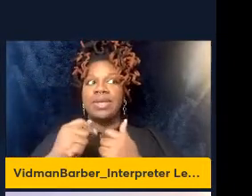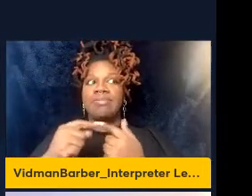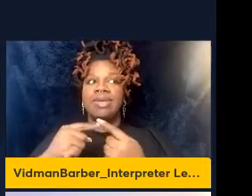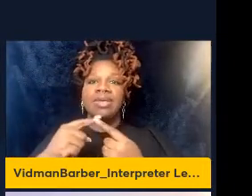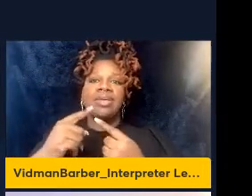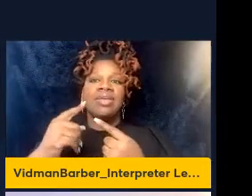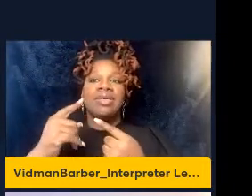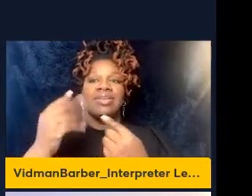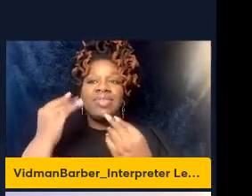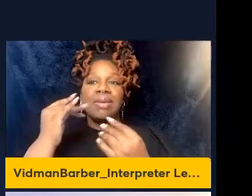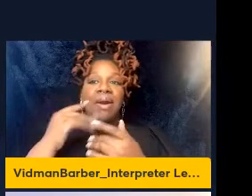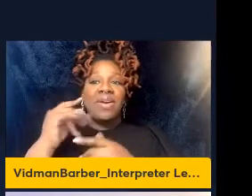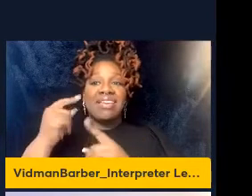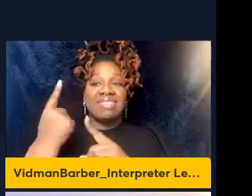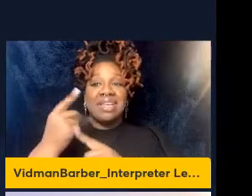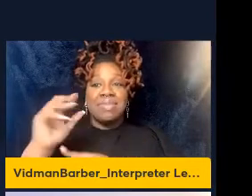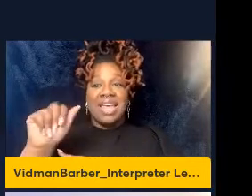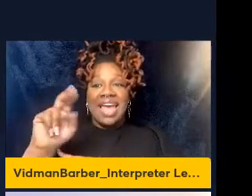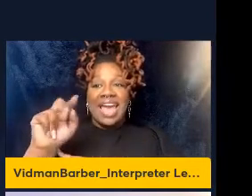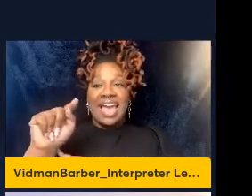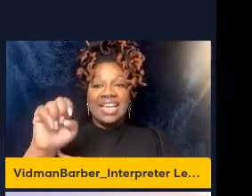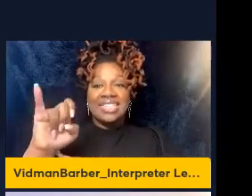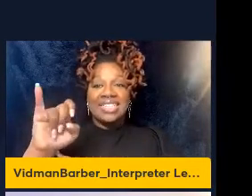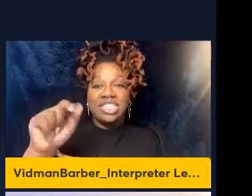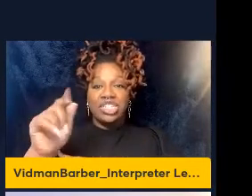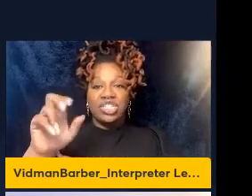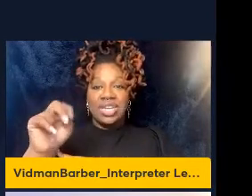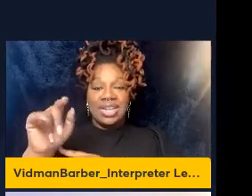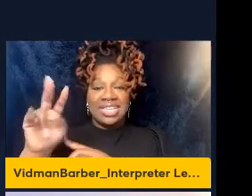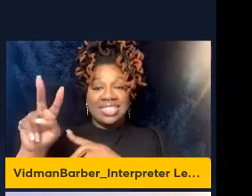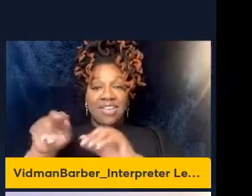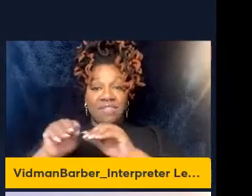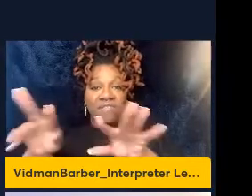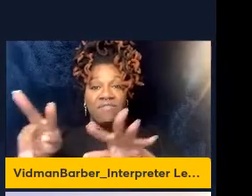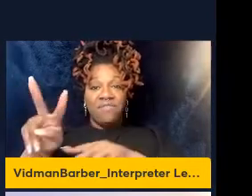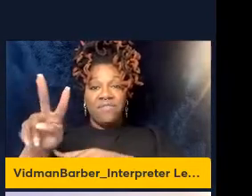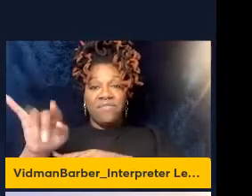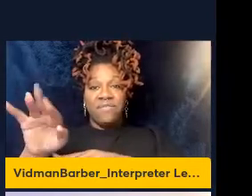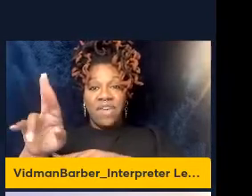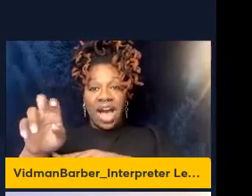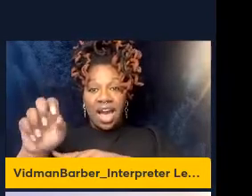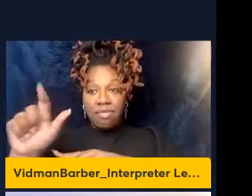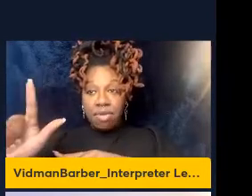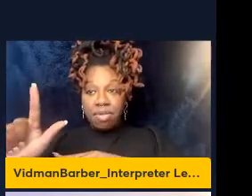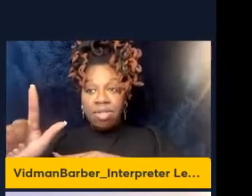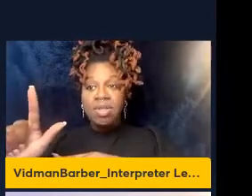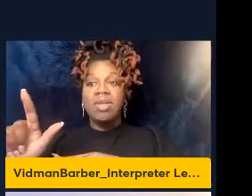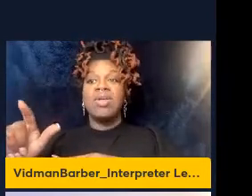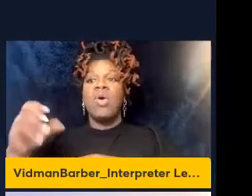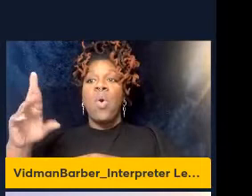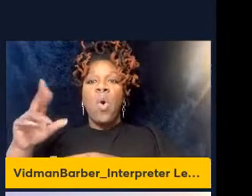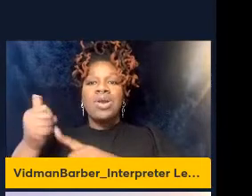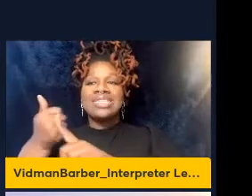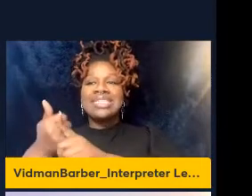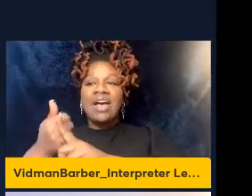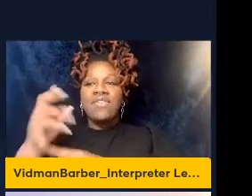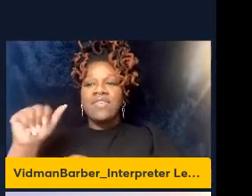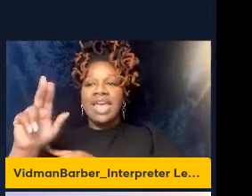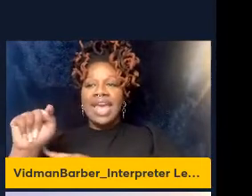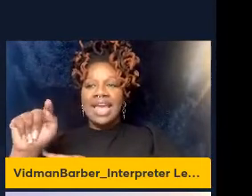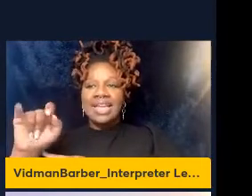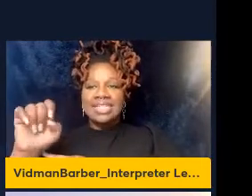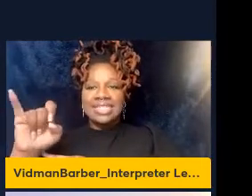antigen is viral or a self-antigen. And if that is incorrectly determined, you can have activation of